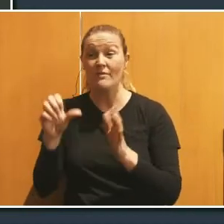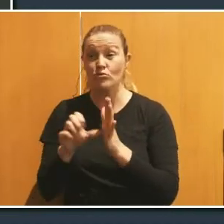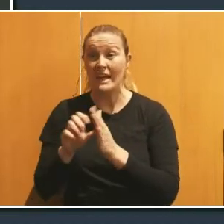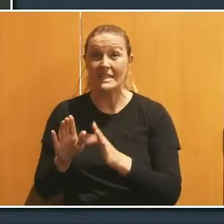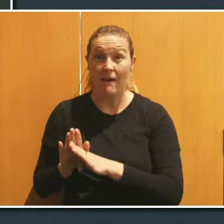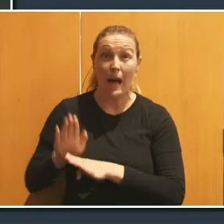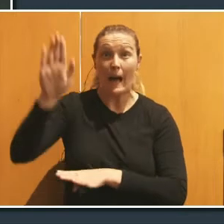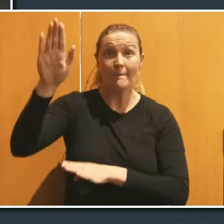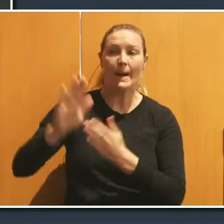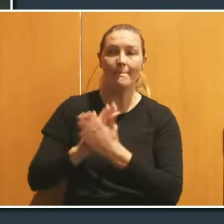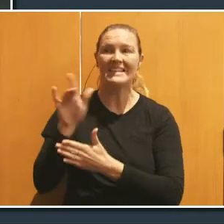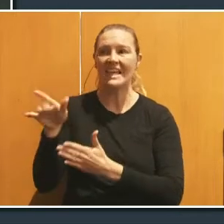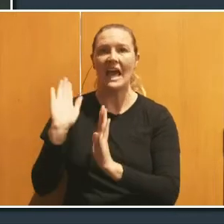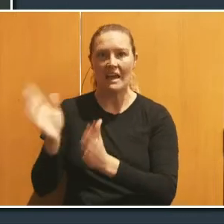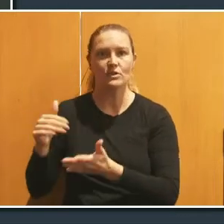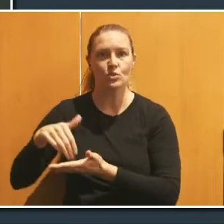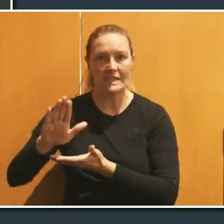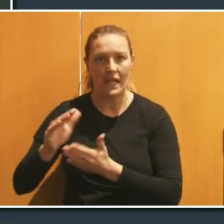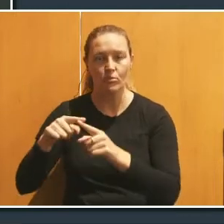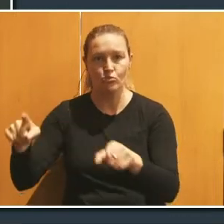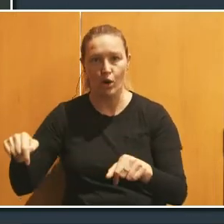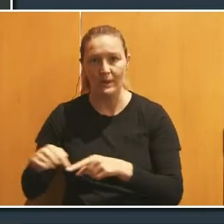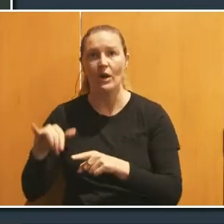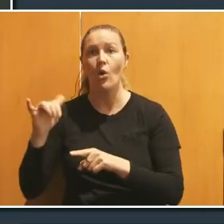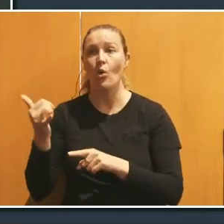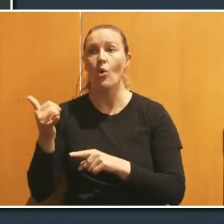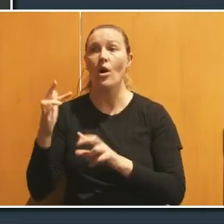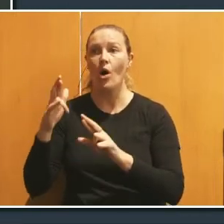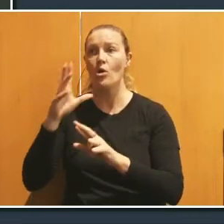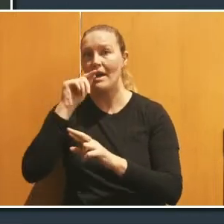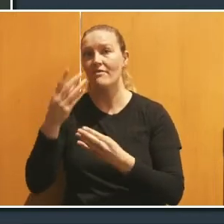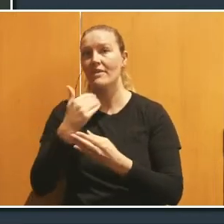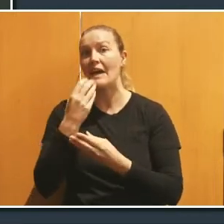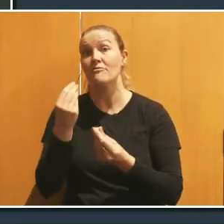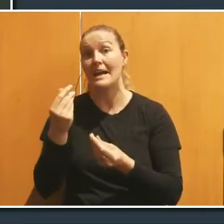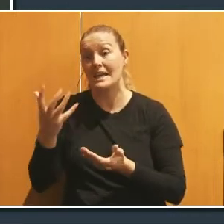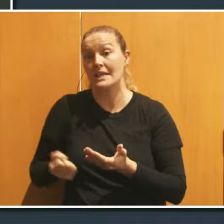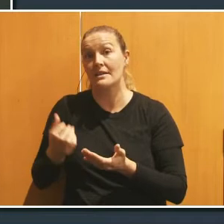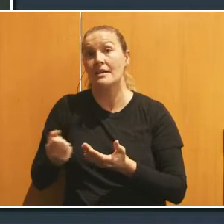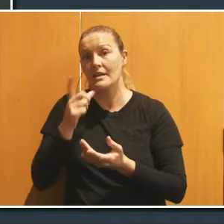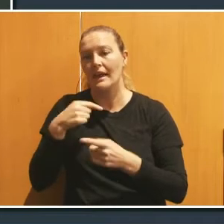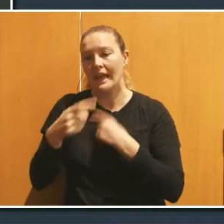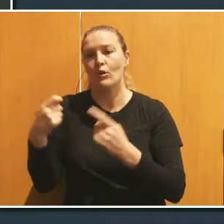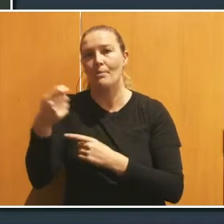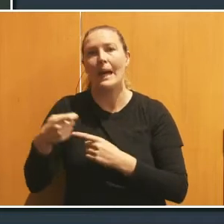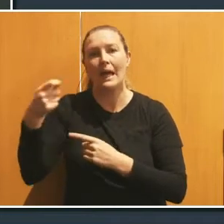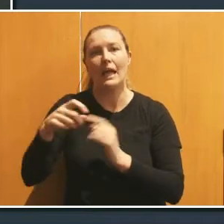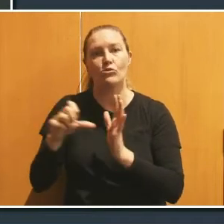either forced to sell his property, or hopefully he has enough money that he can continue to pay these